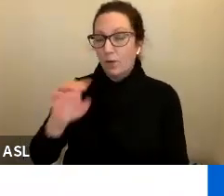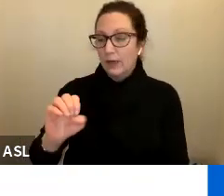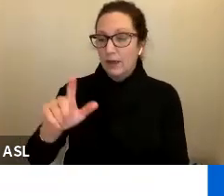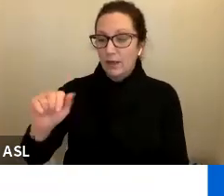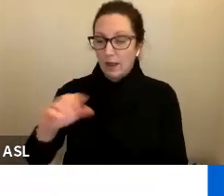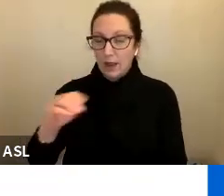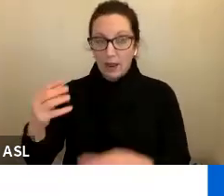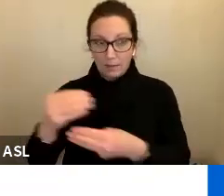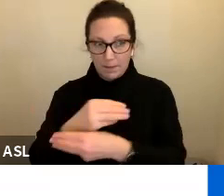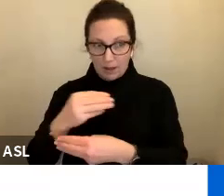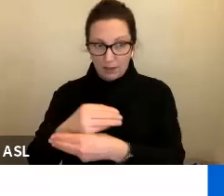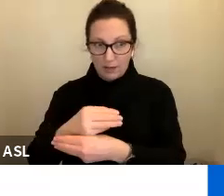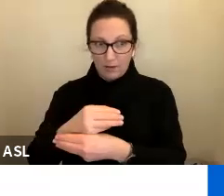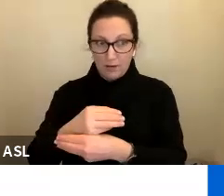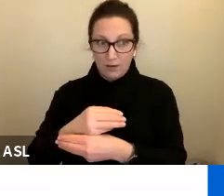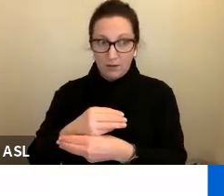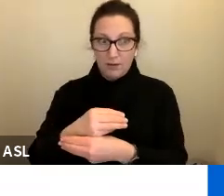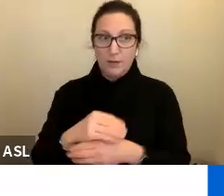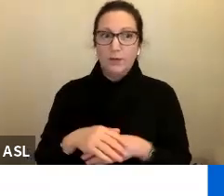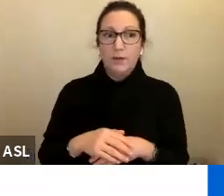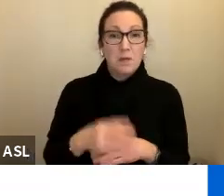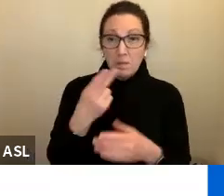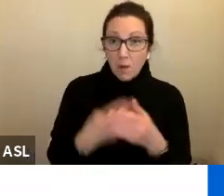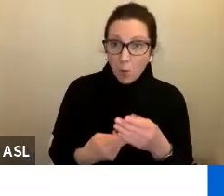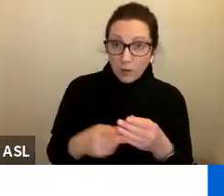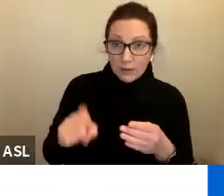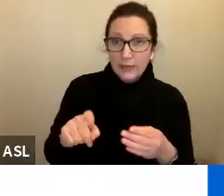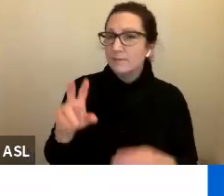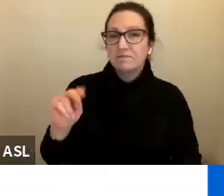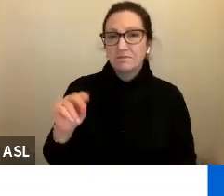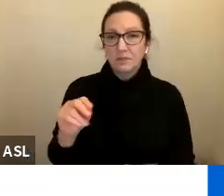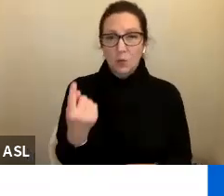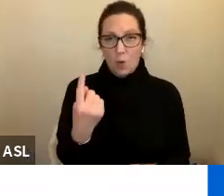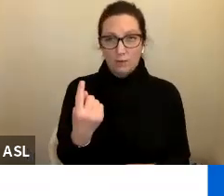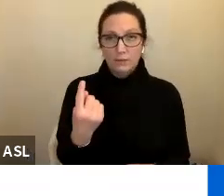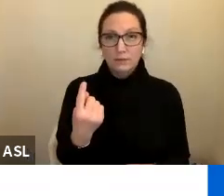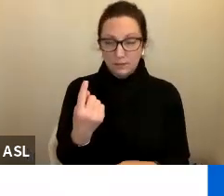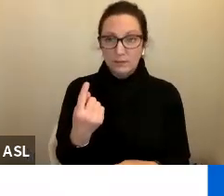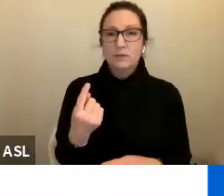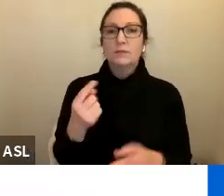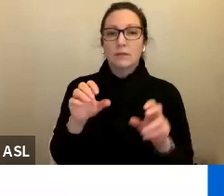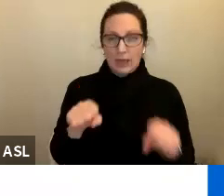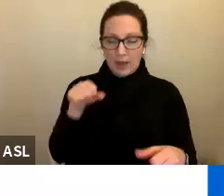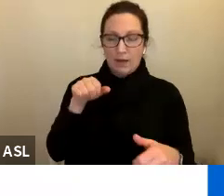Again, this is not a both and provision. Students only had to meet one of these to get into the eligibility